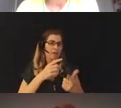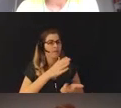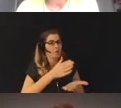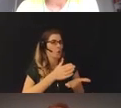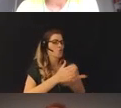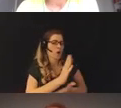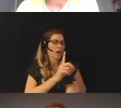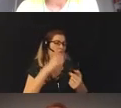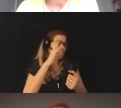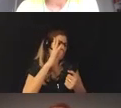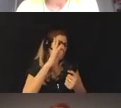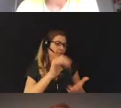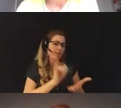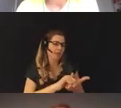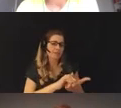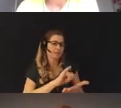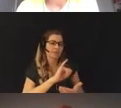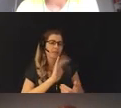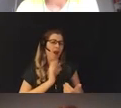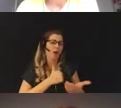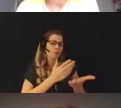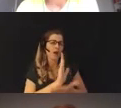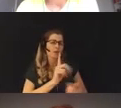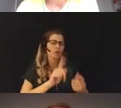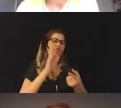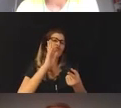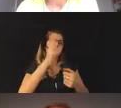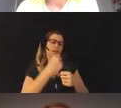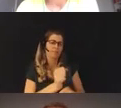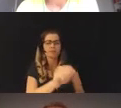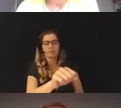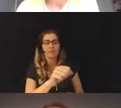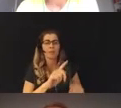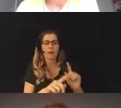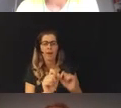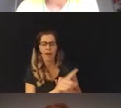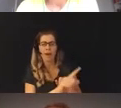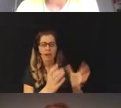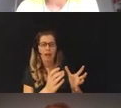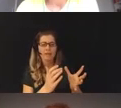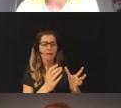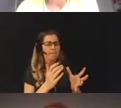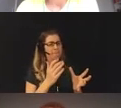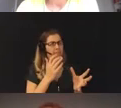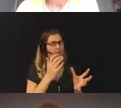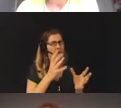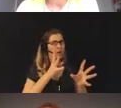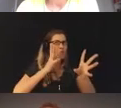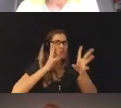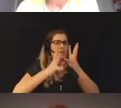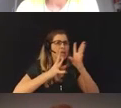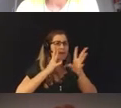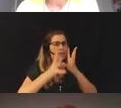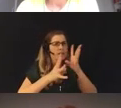It's directly linked to our liberty and our happiness. And so a question we ask ourselves in our classroom is how and why is creativity